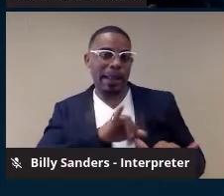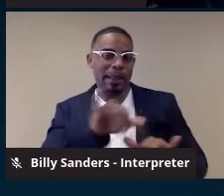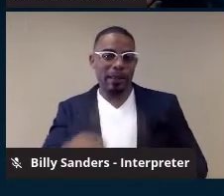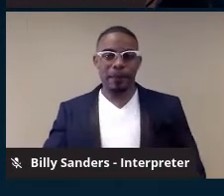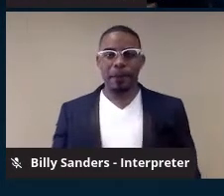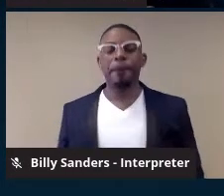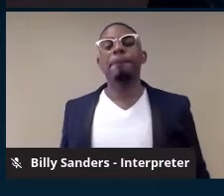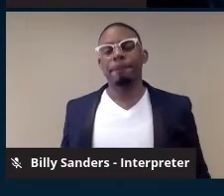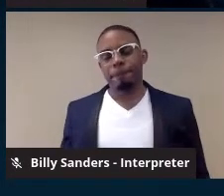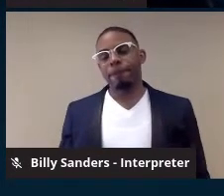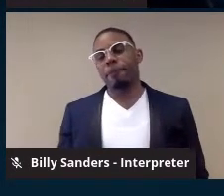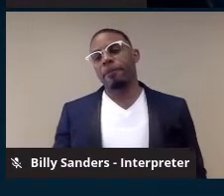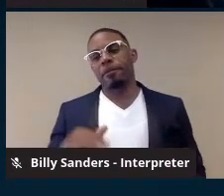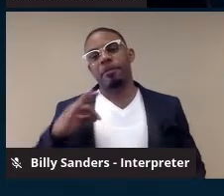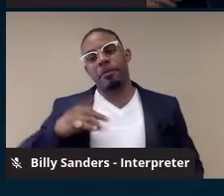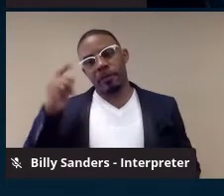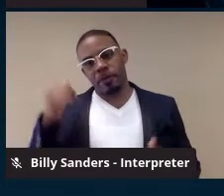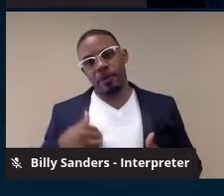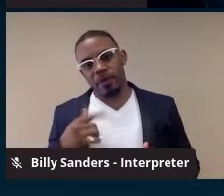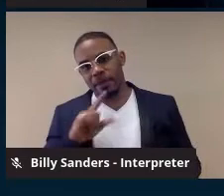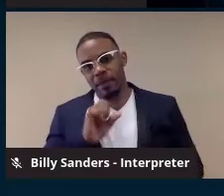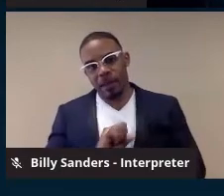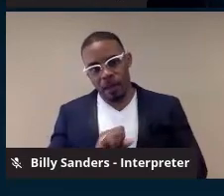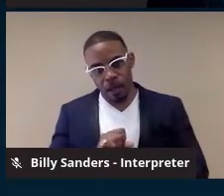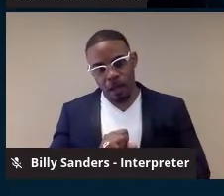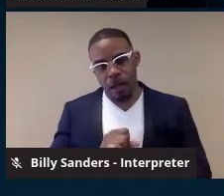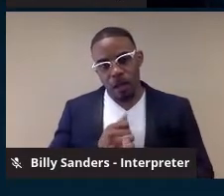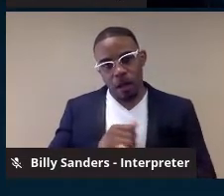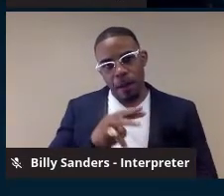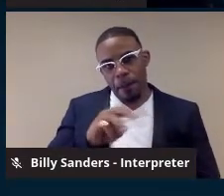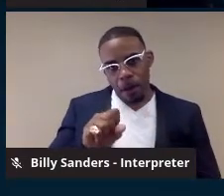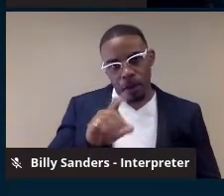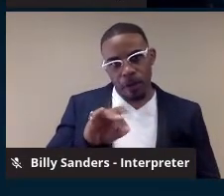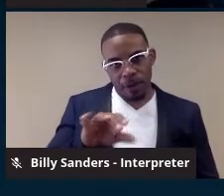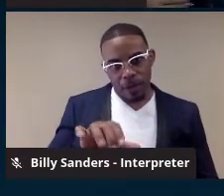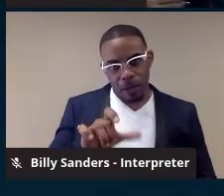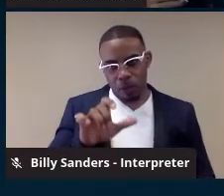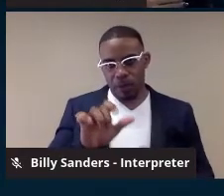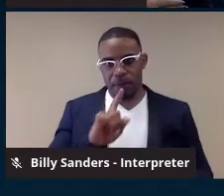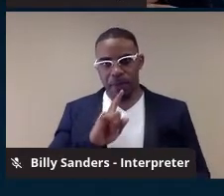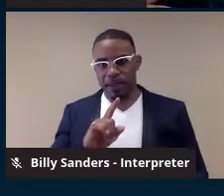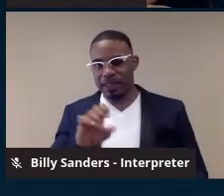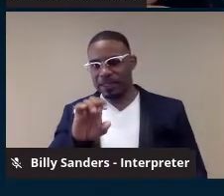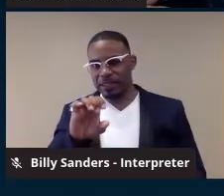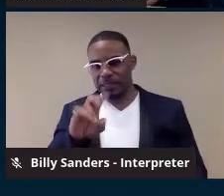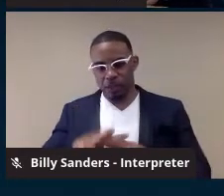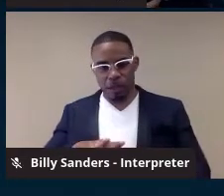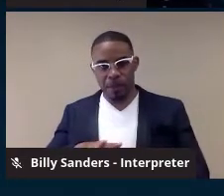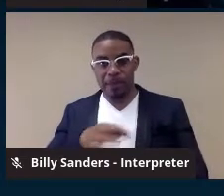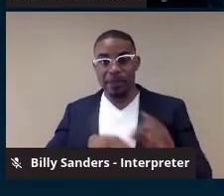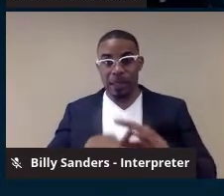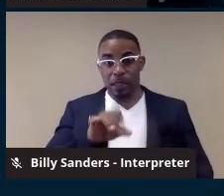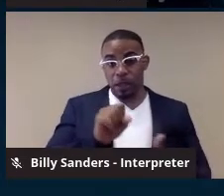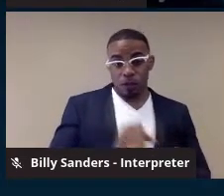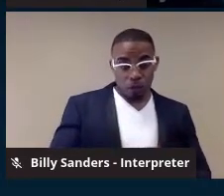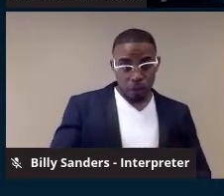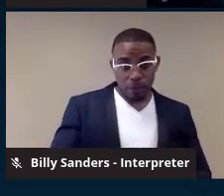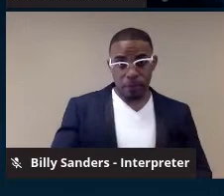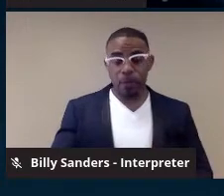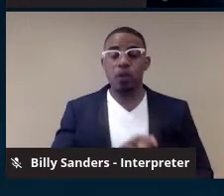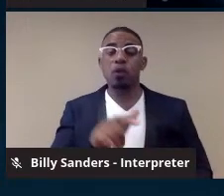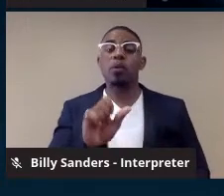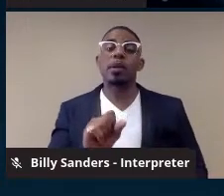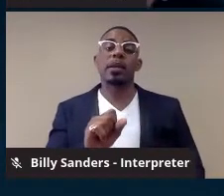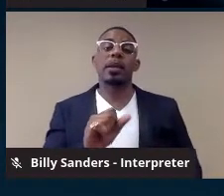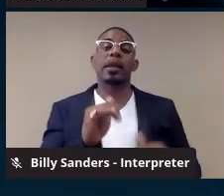So the advantages for me, and these actually come right off the Microsoft docs, is you can write C# instead of JavaScript. You can